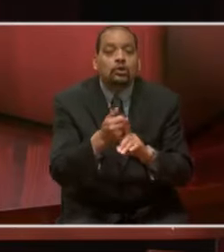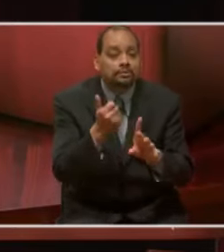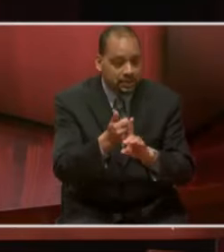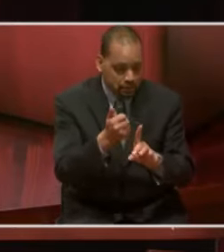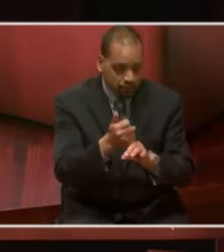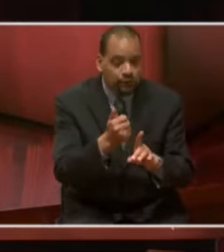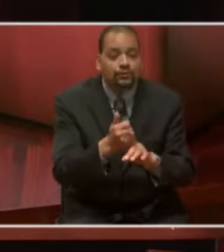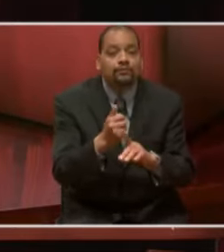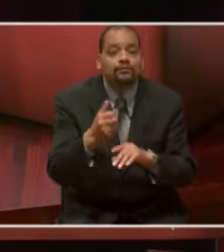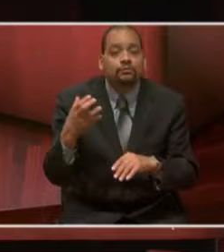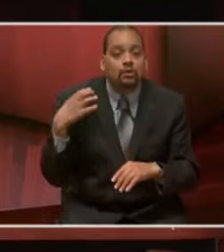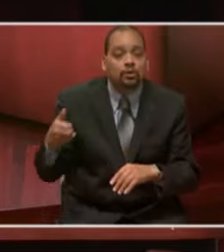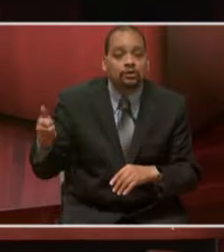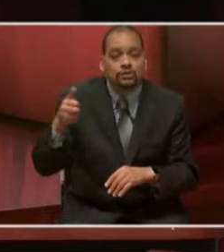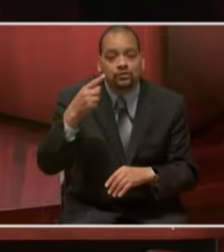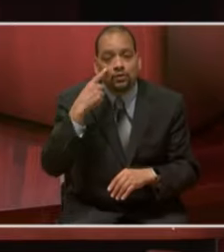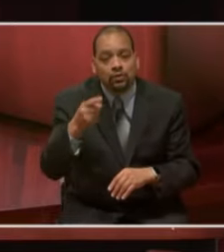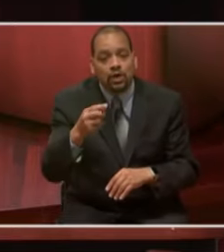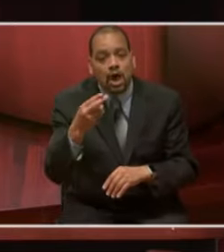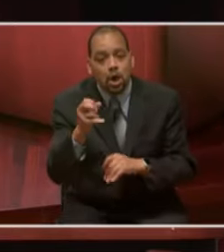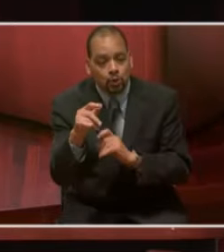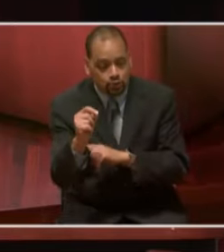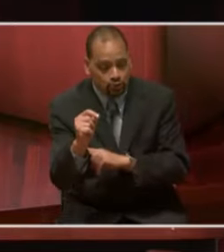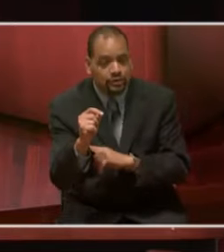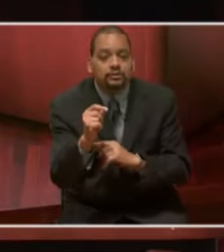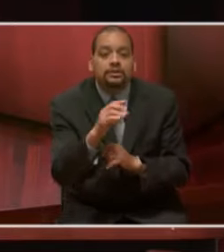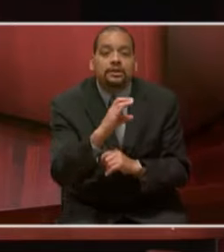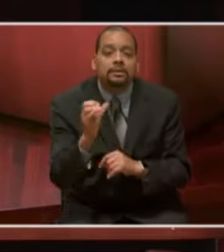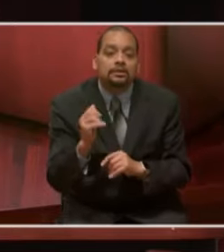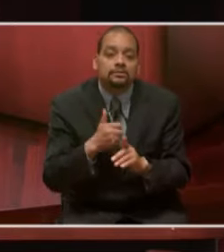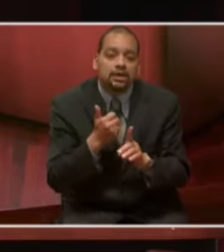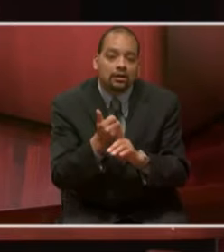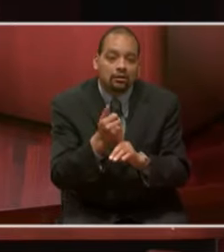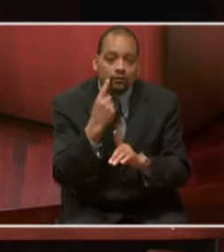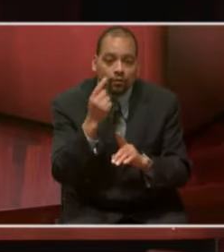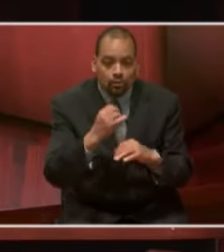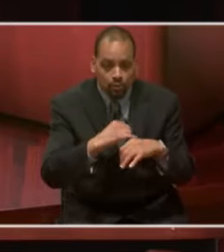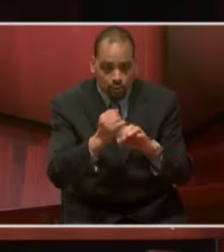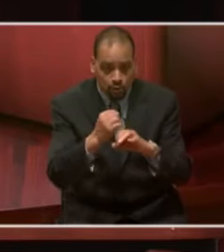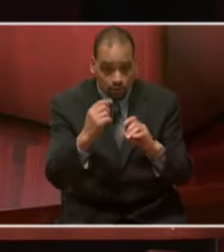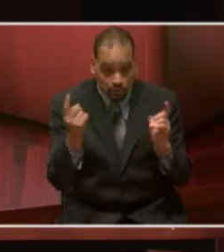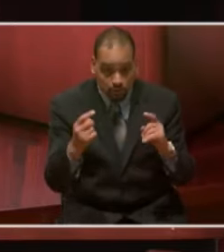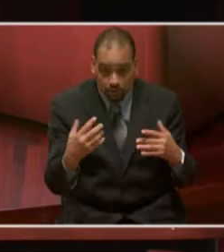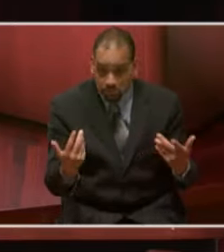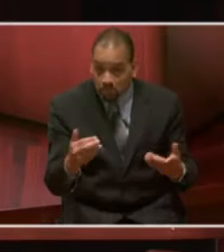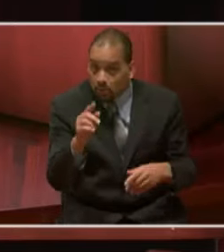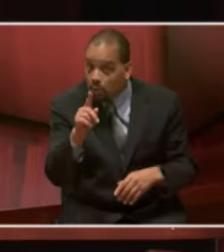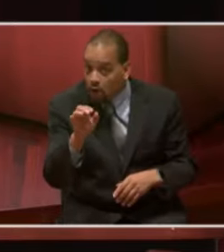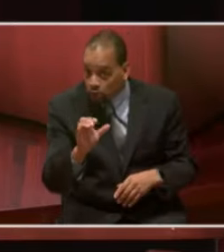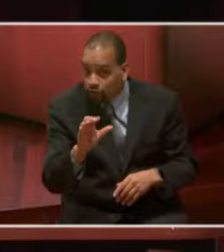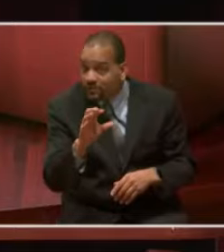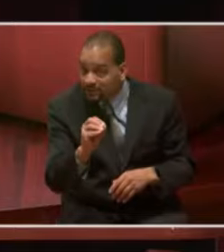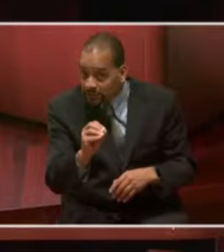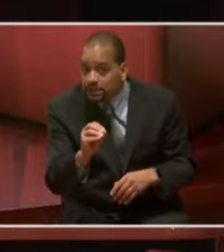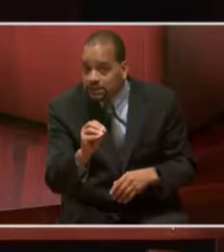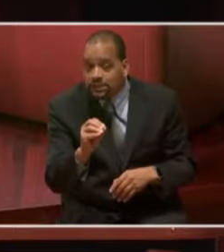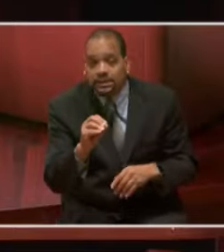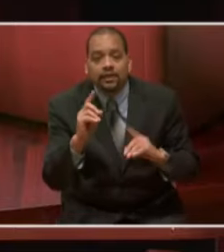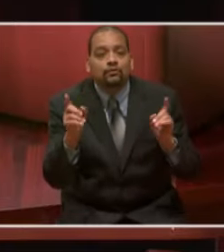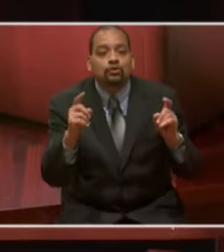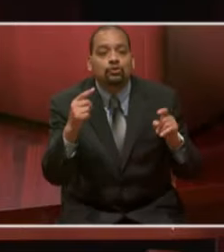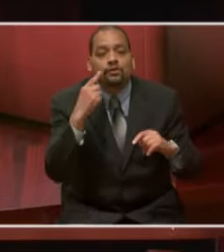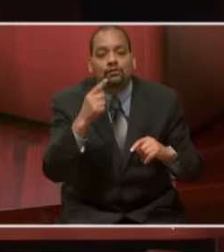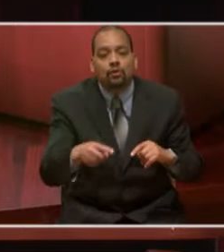for his reporting, including the Alfred I. DuPont Columbia University Award, the George Foster Peabody Award,